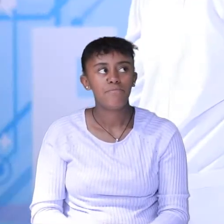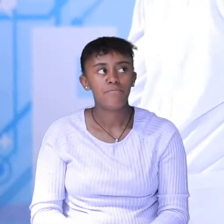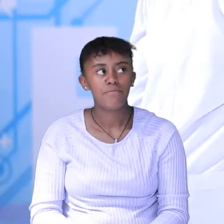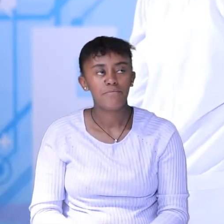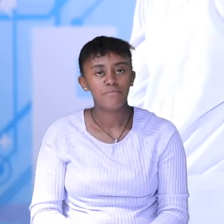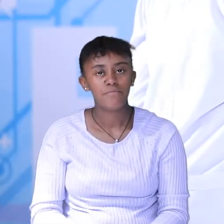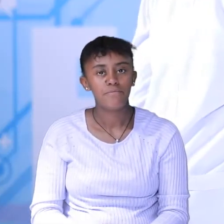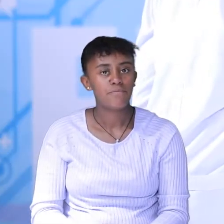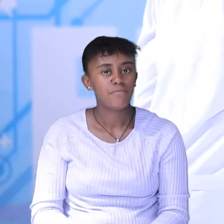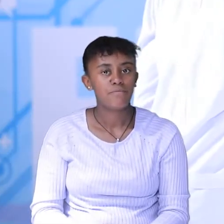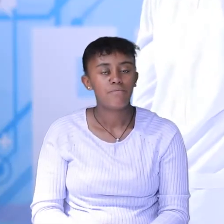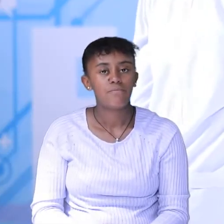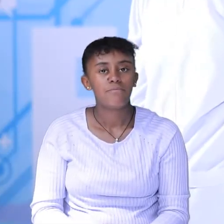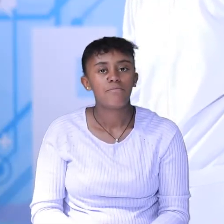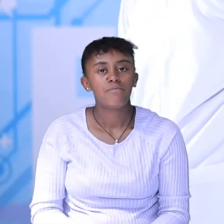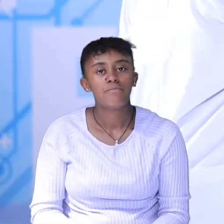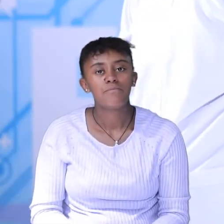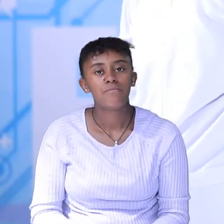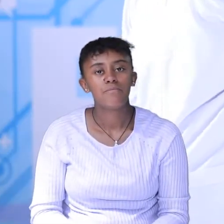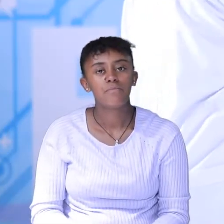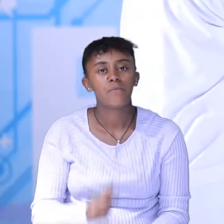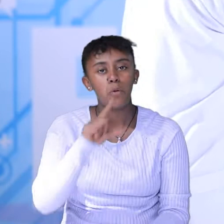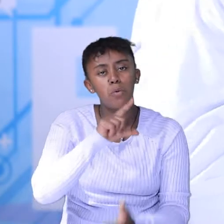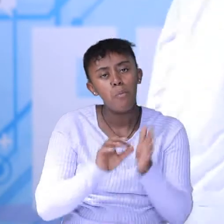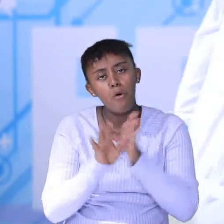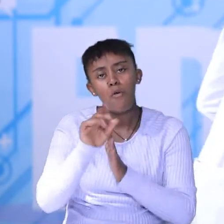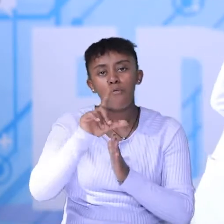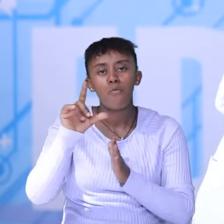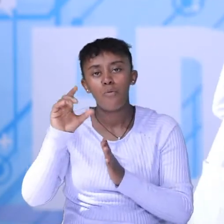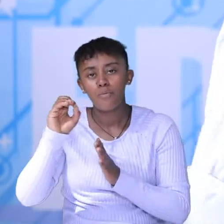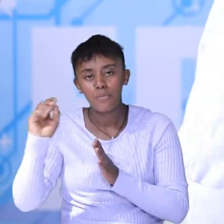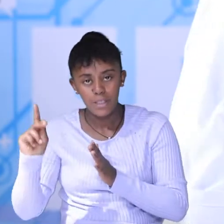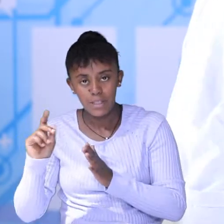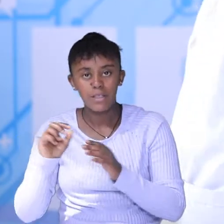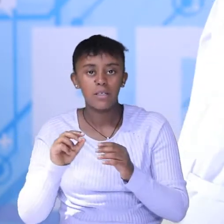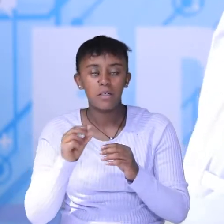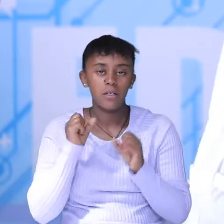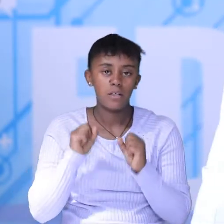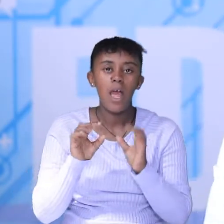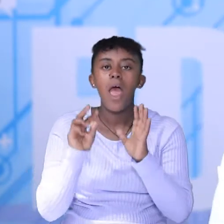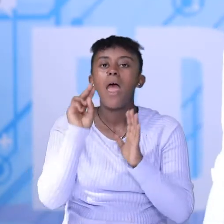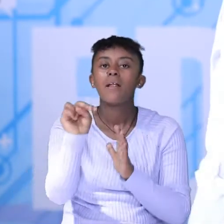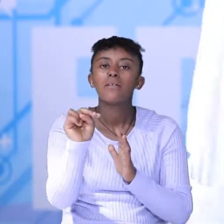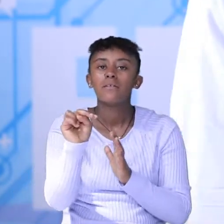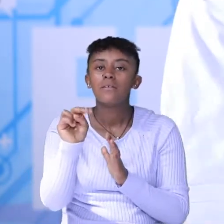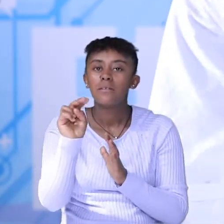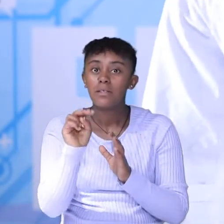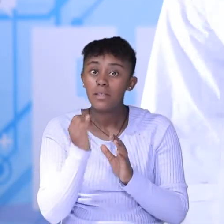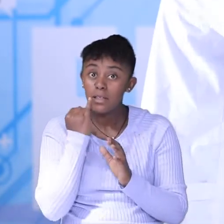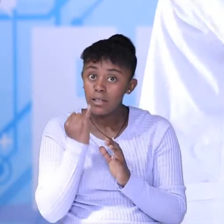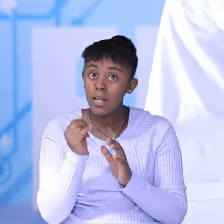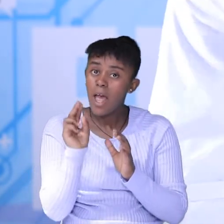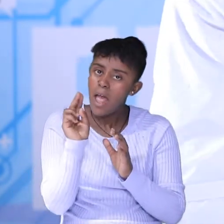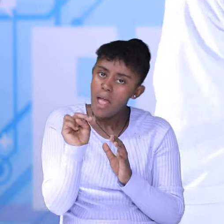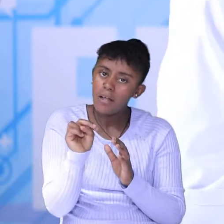You can have number of loops wound. Therefore, it's possible to use n. N means if you have n